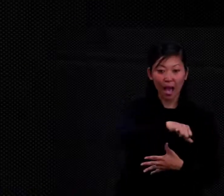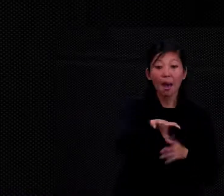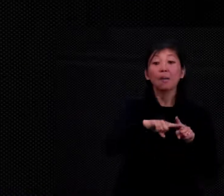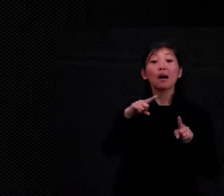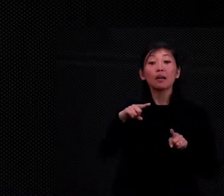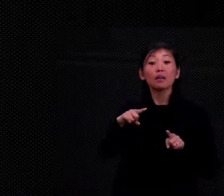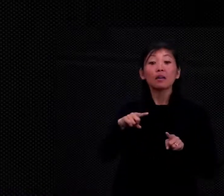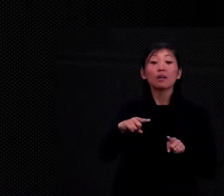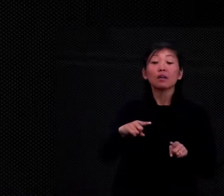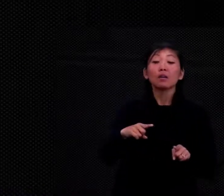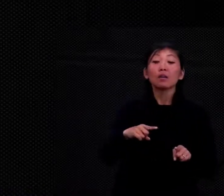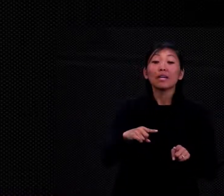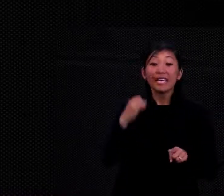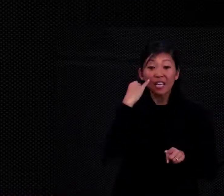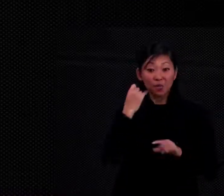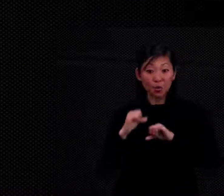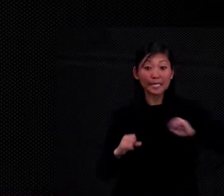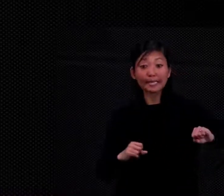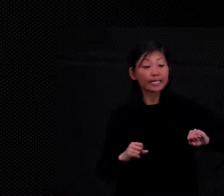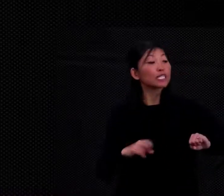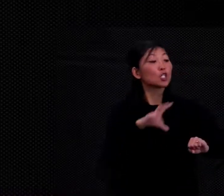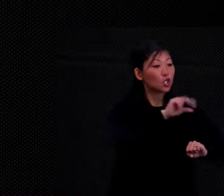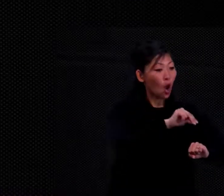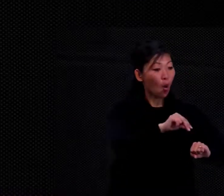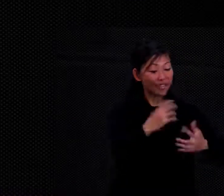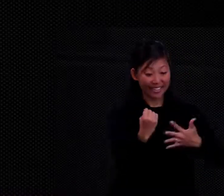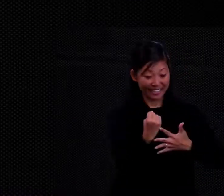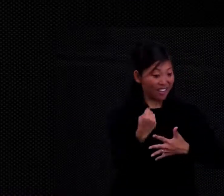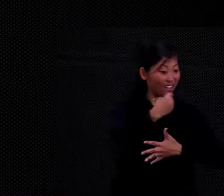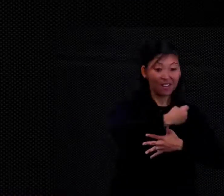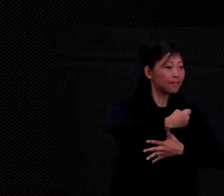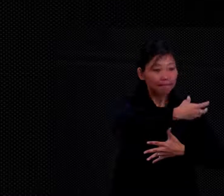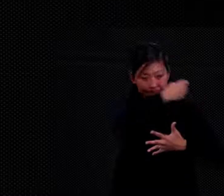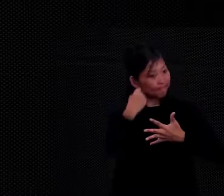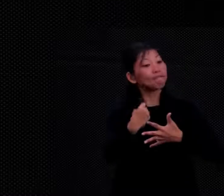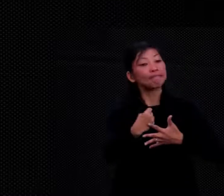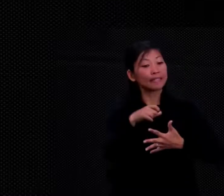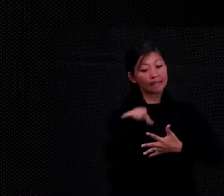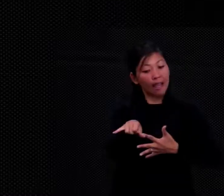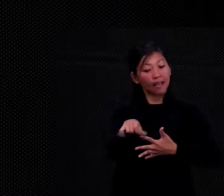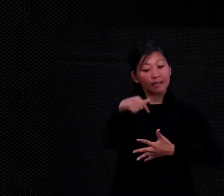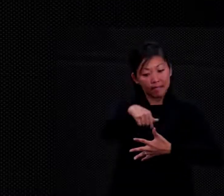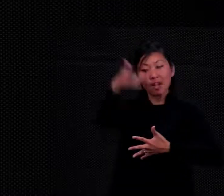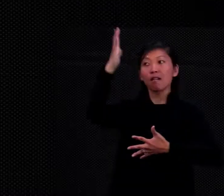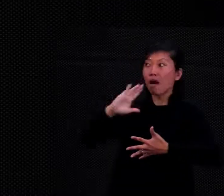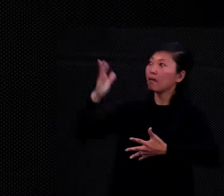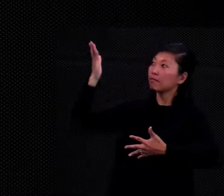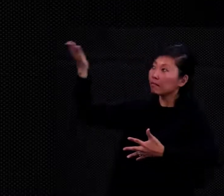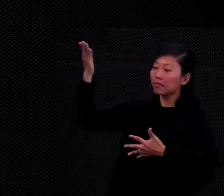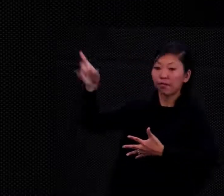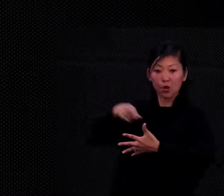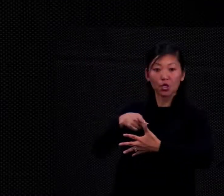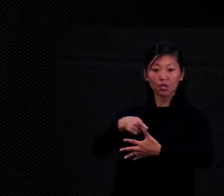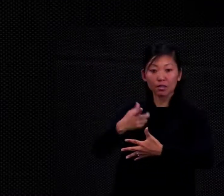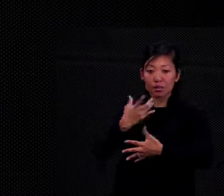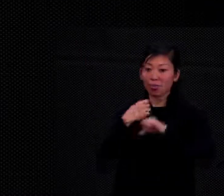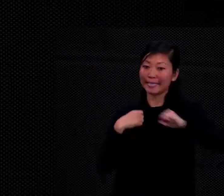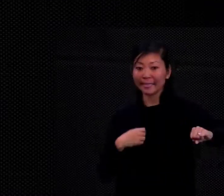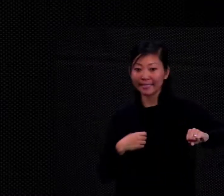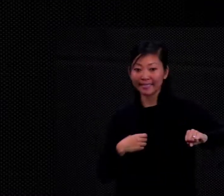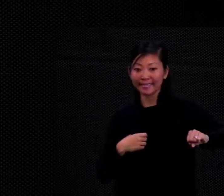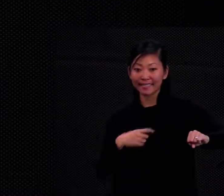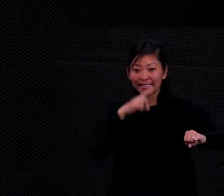But we're promised that if we resist him, he will flee. Why? Because his power is limited. What hope do we